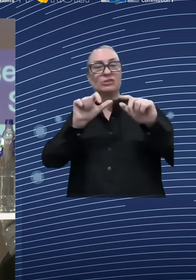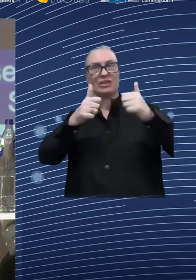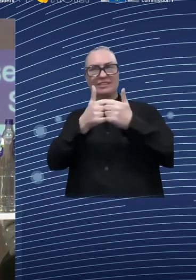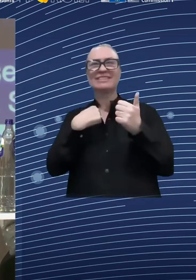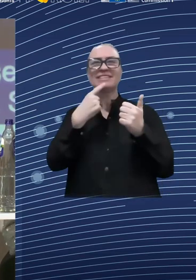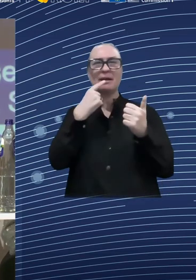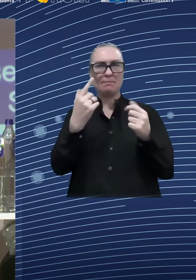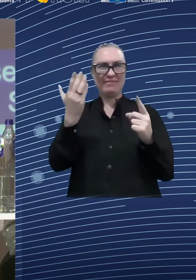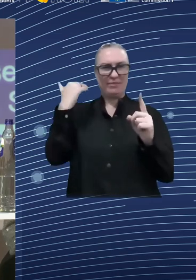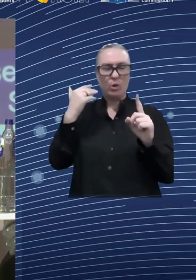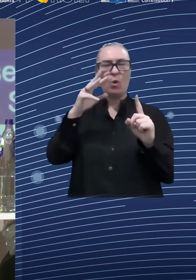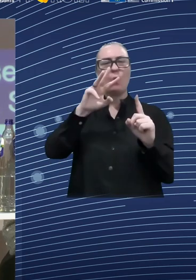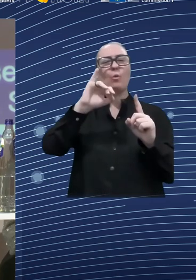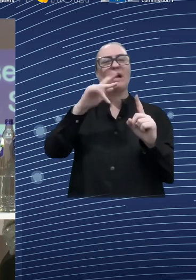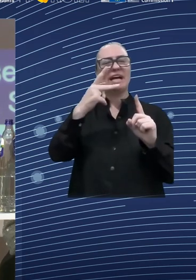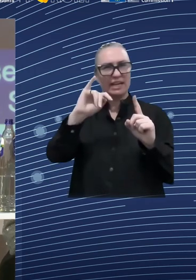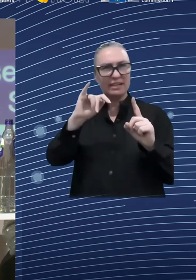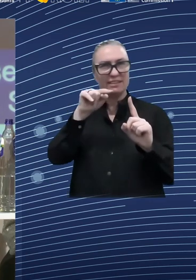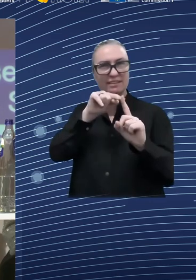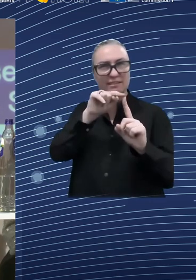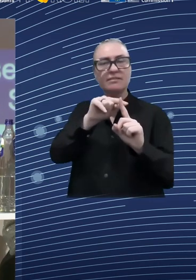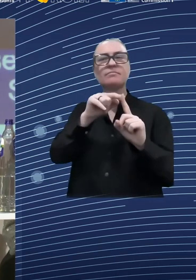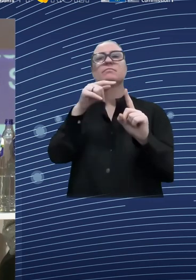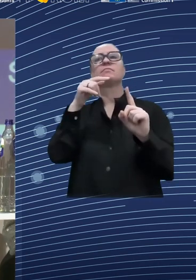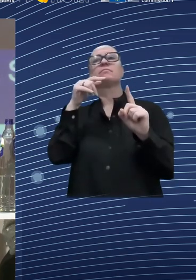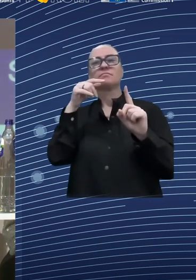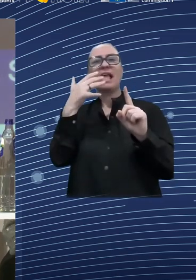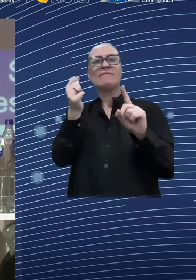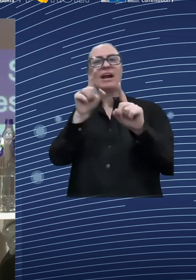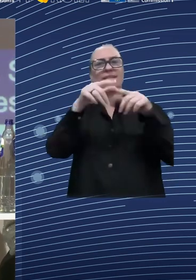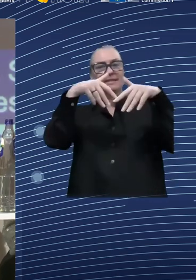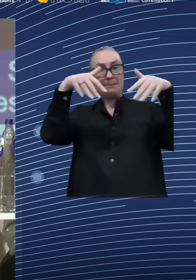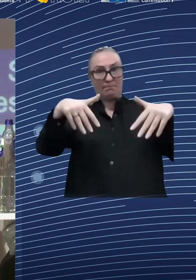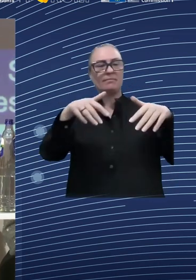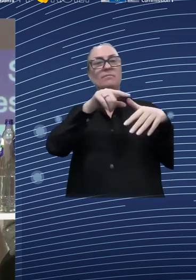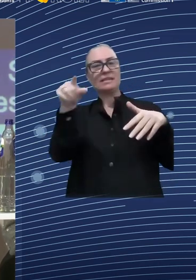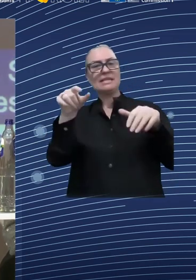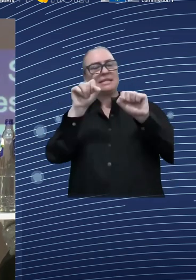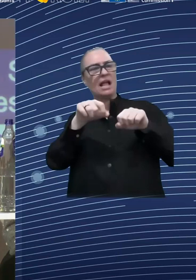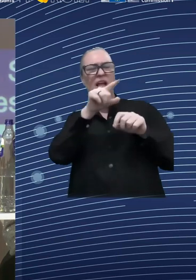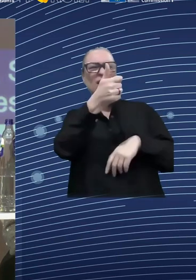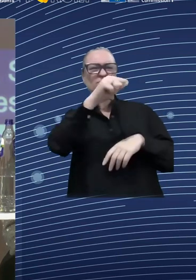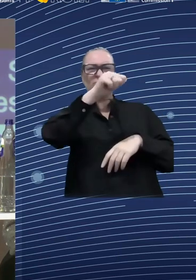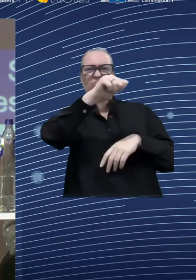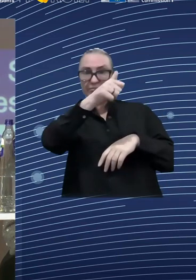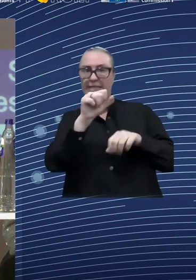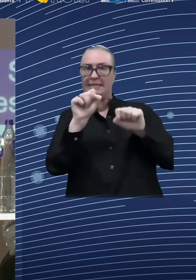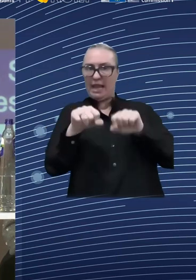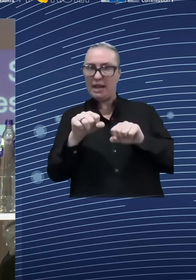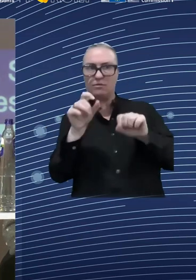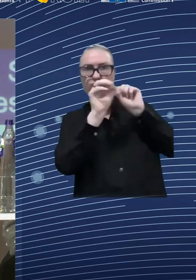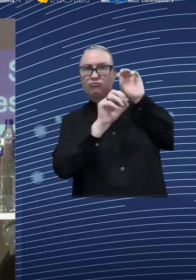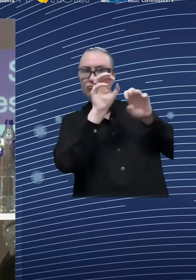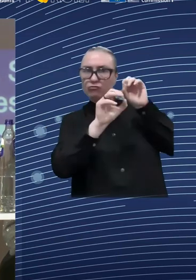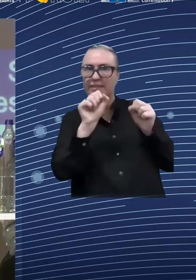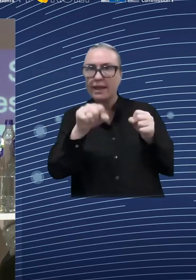and the assessment. Something, just a figure. Per year, we got more than 200,000